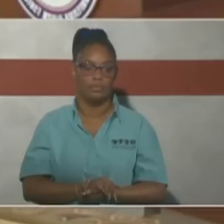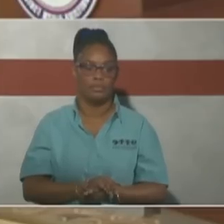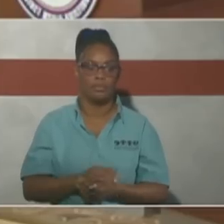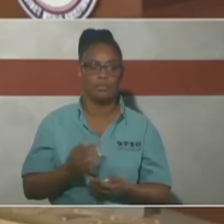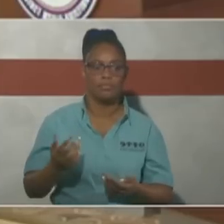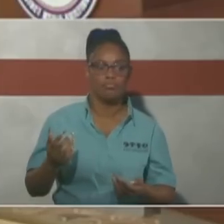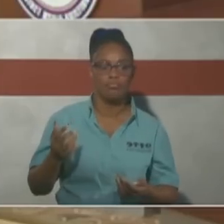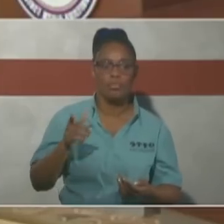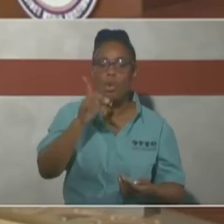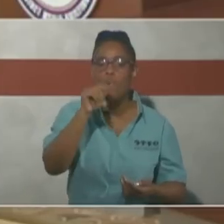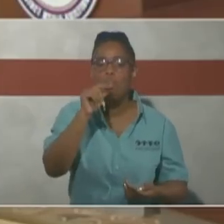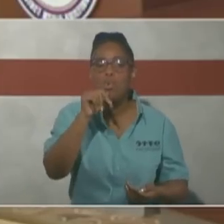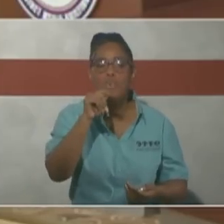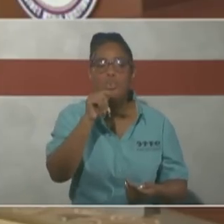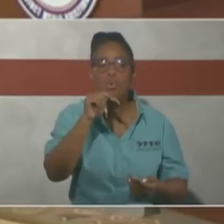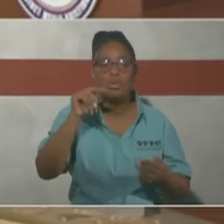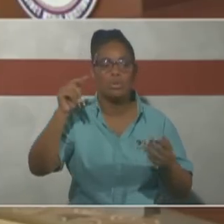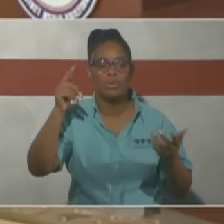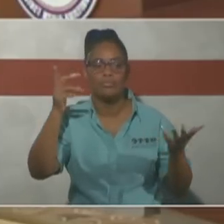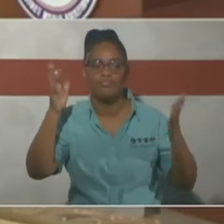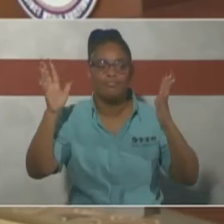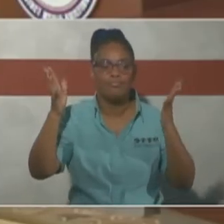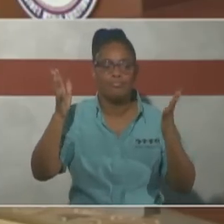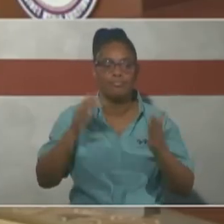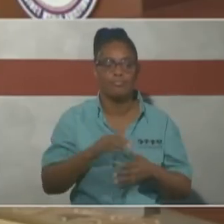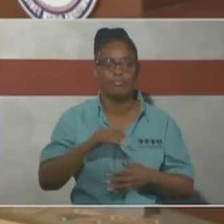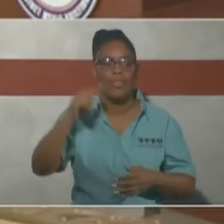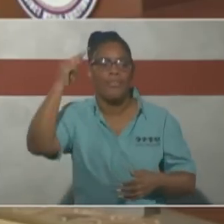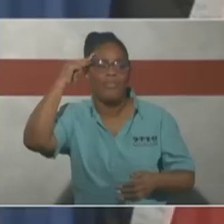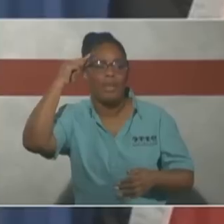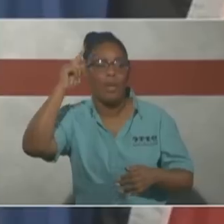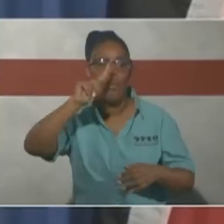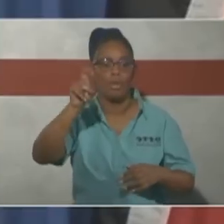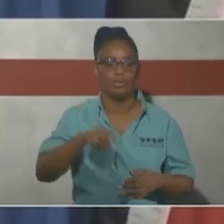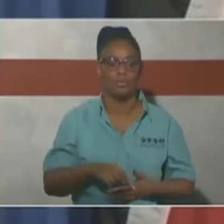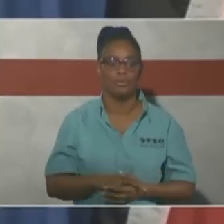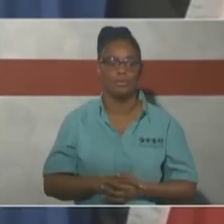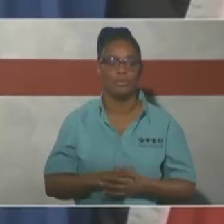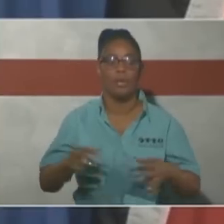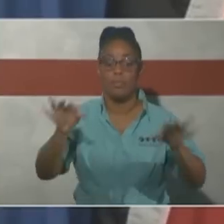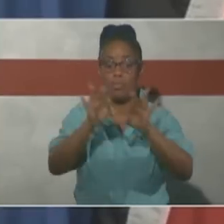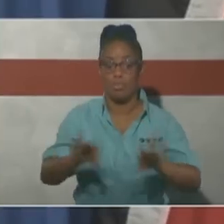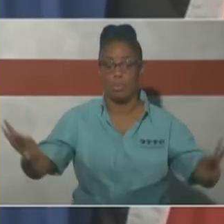prefer Professor Carrington to respond to that.